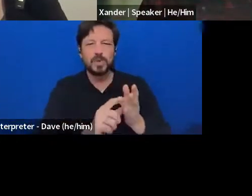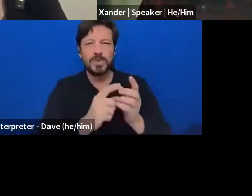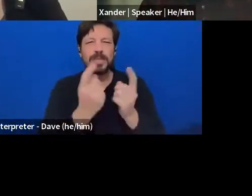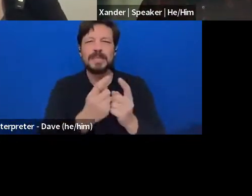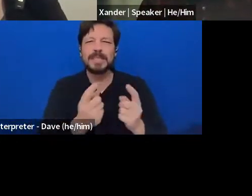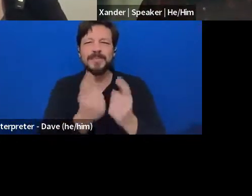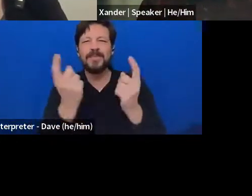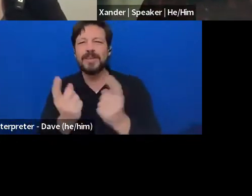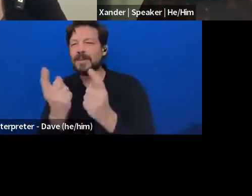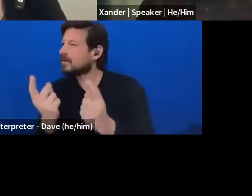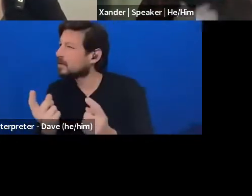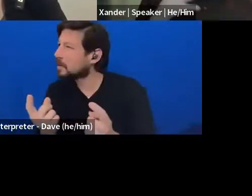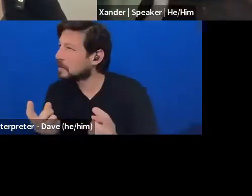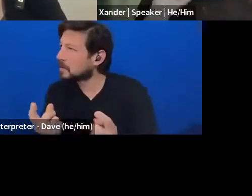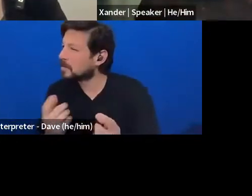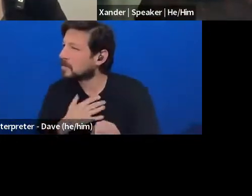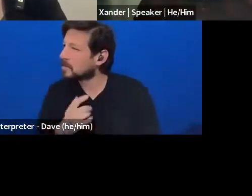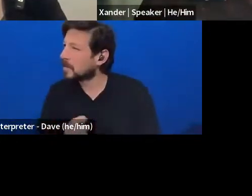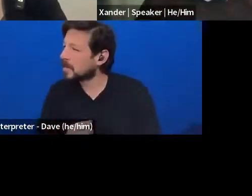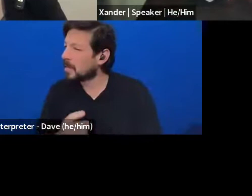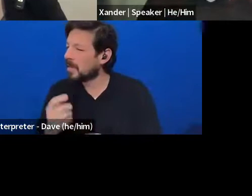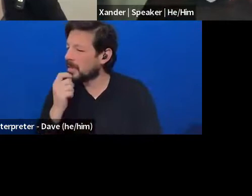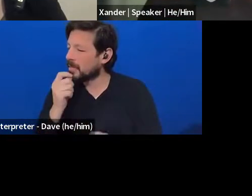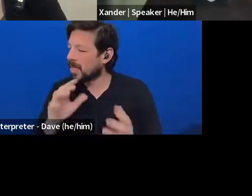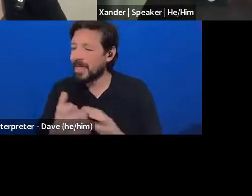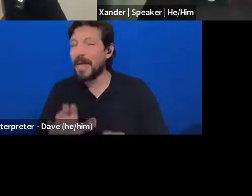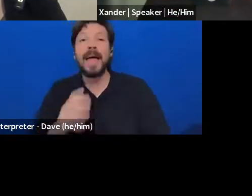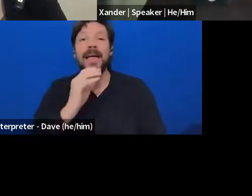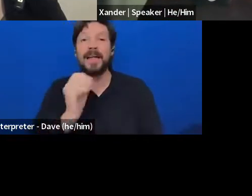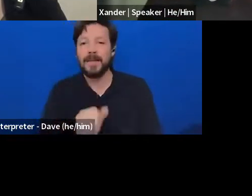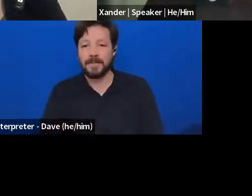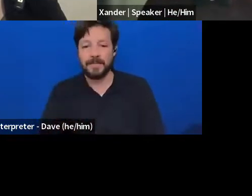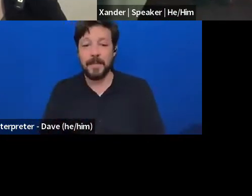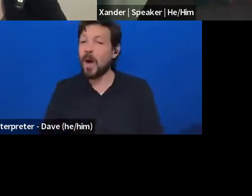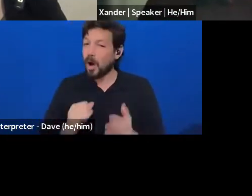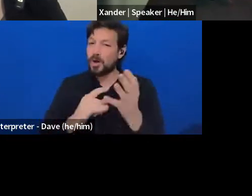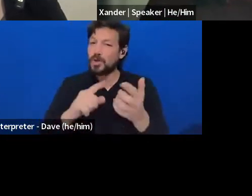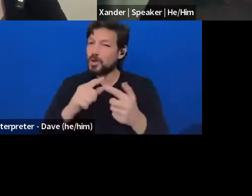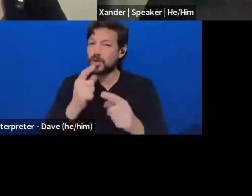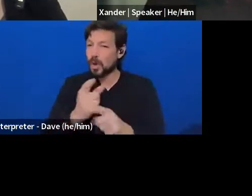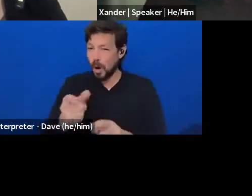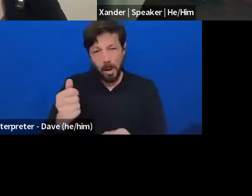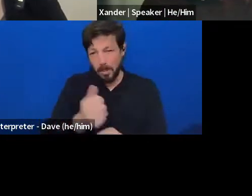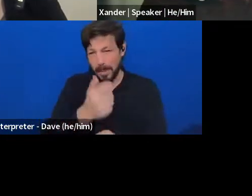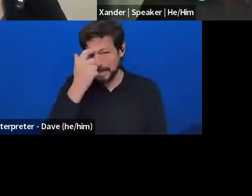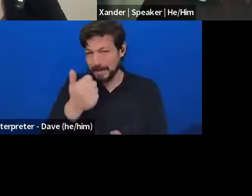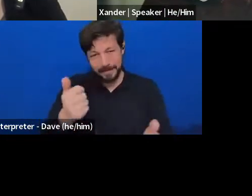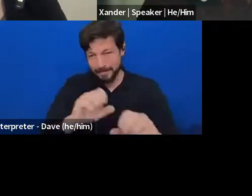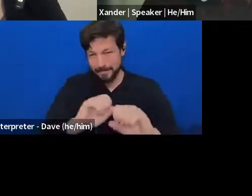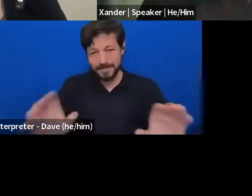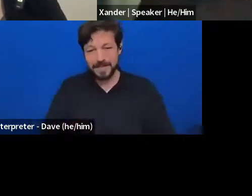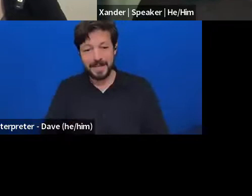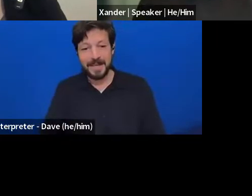That doesn't make any sense, but yeah. It does. Yeah. It's bloody hard